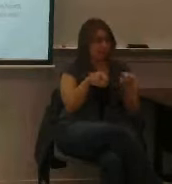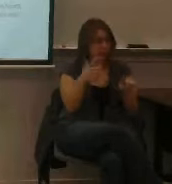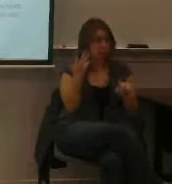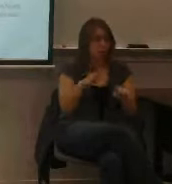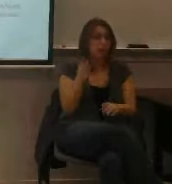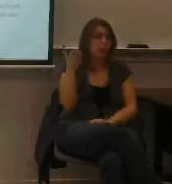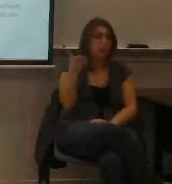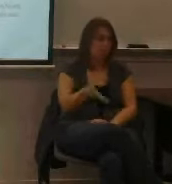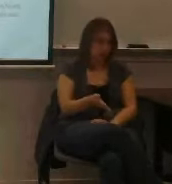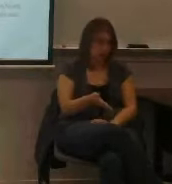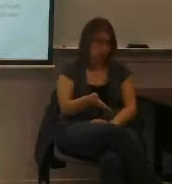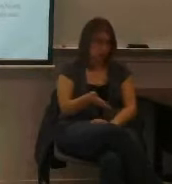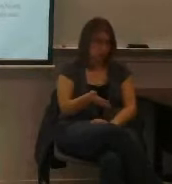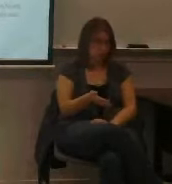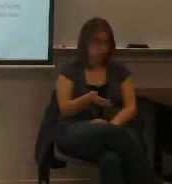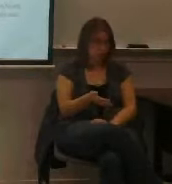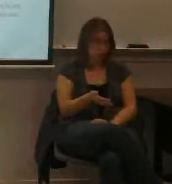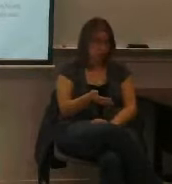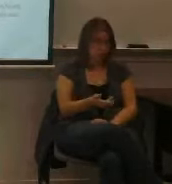there.